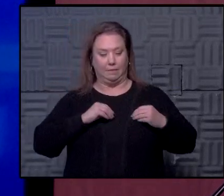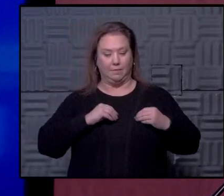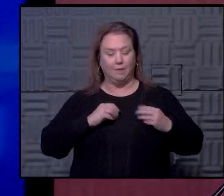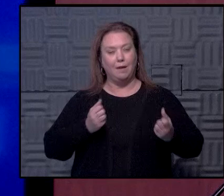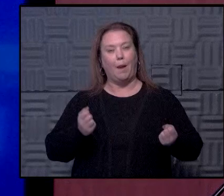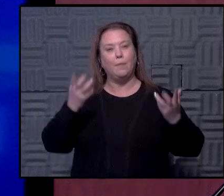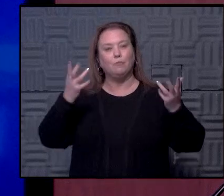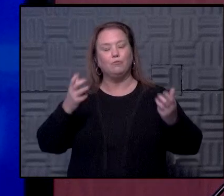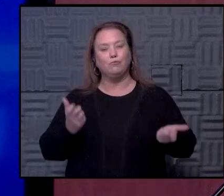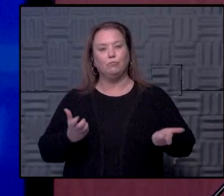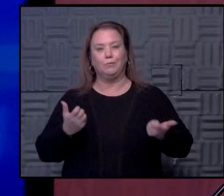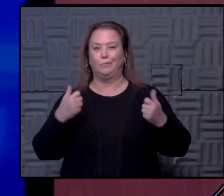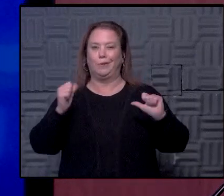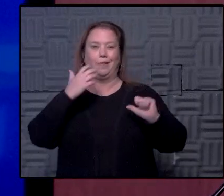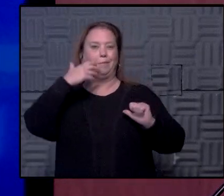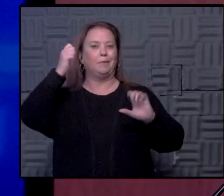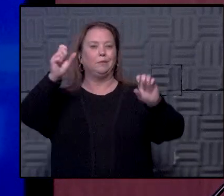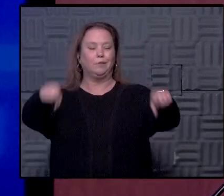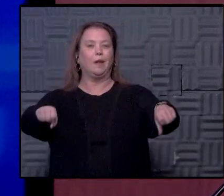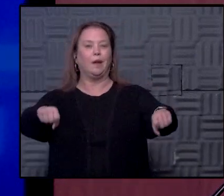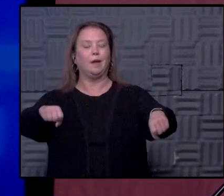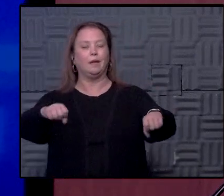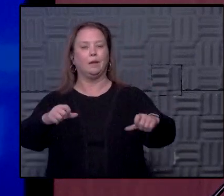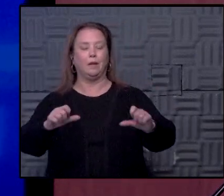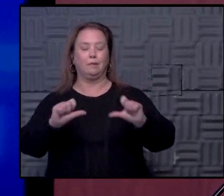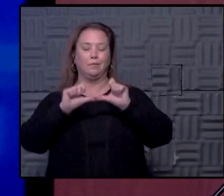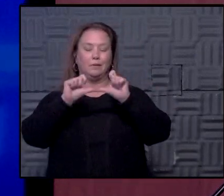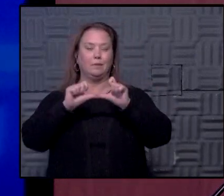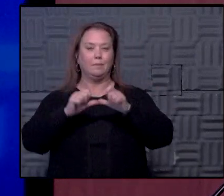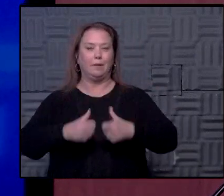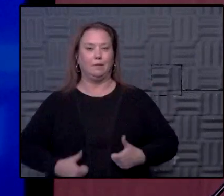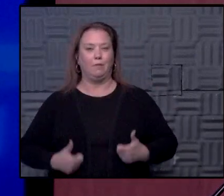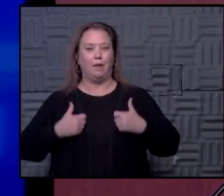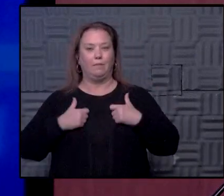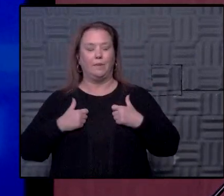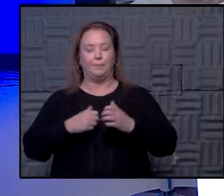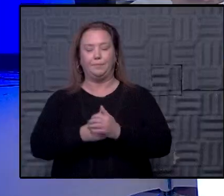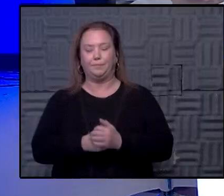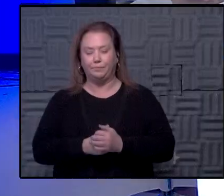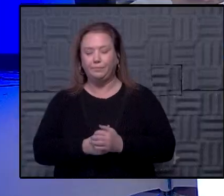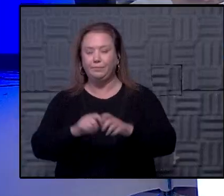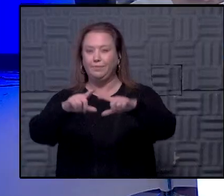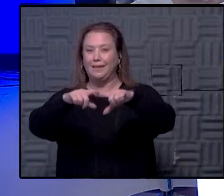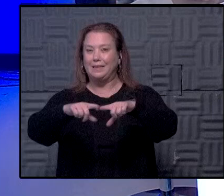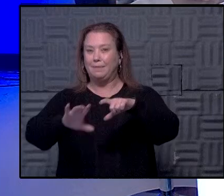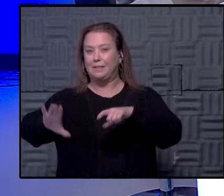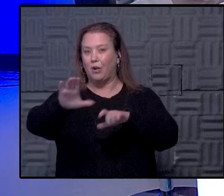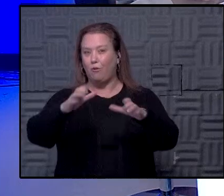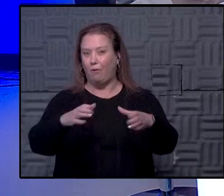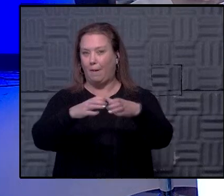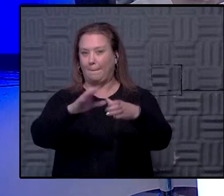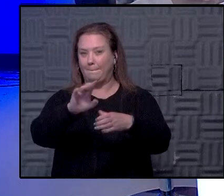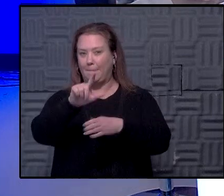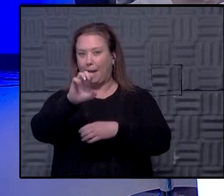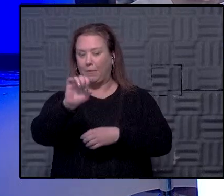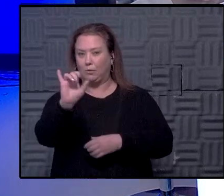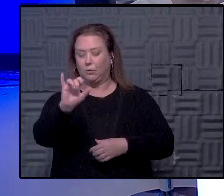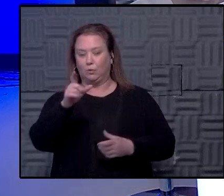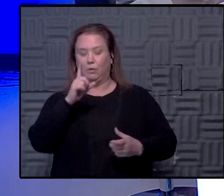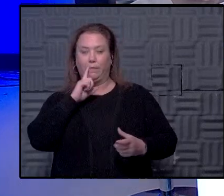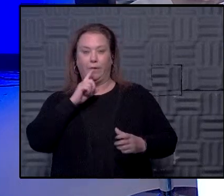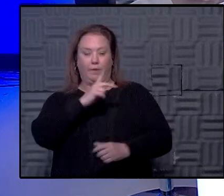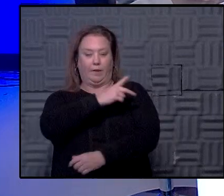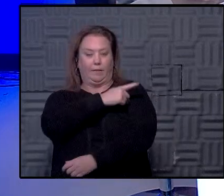you can while trying to maintain some aspect of your life, even in the midst of this. And I think it depends on what your bubble is, too. If you are